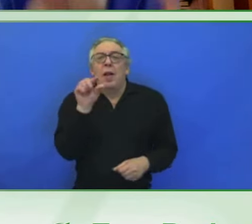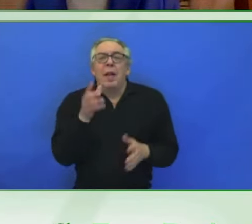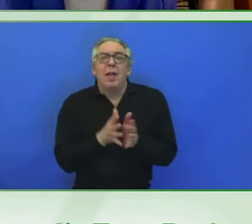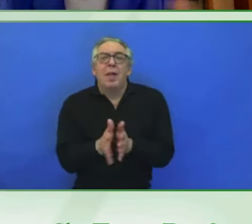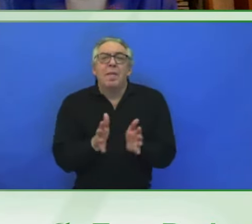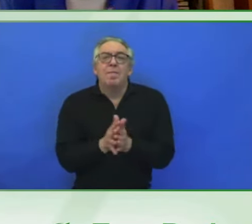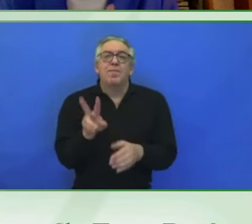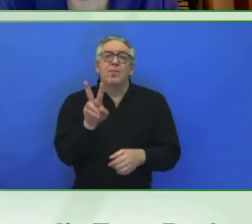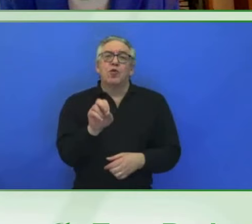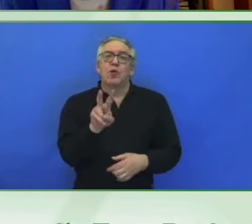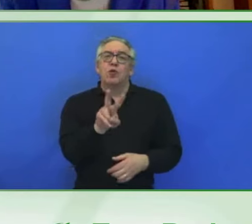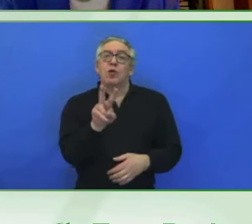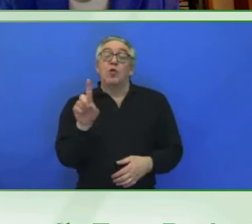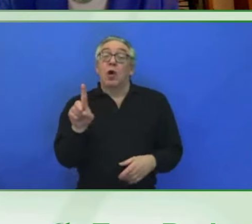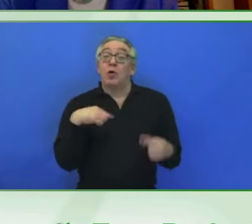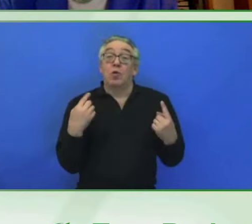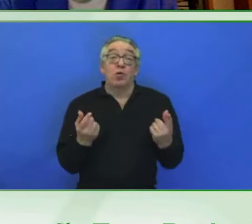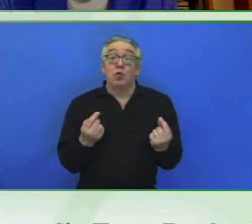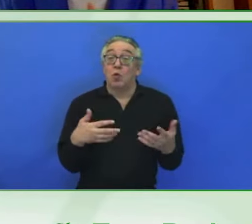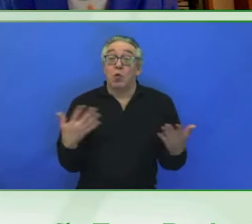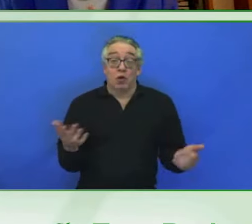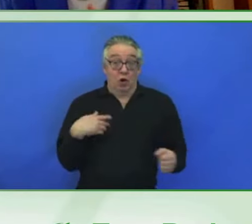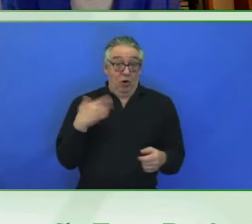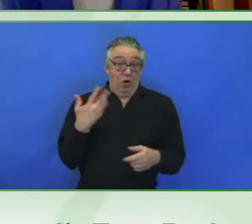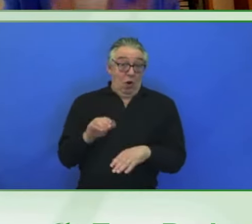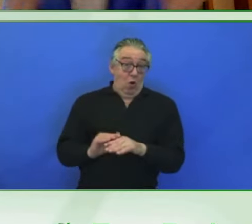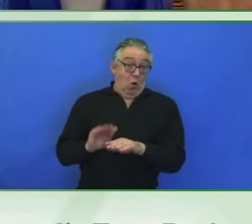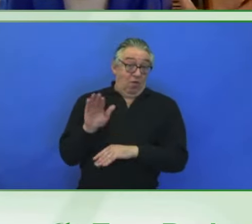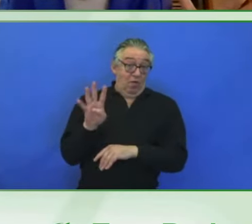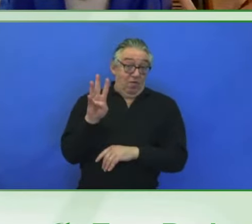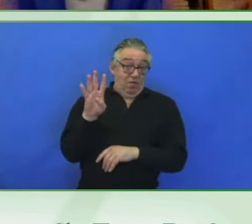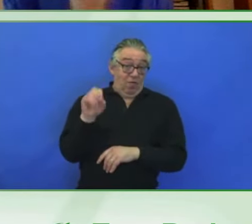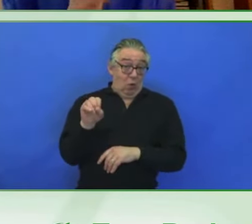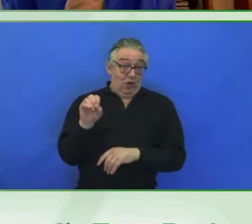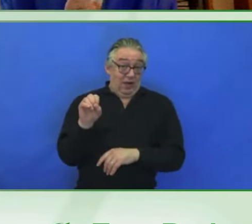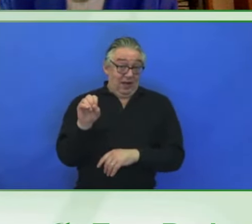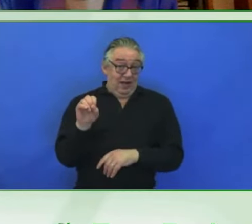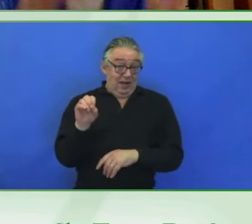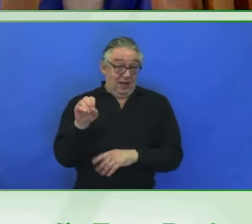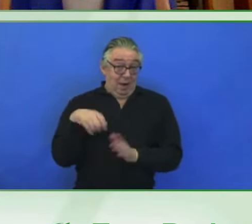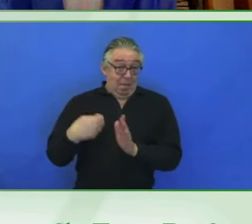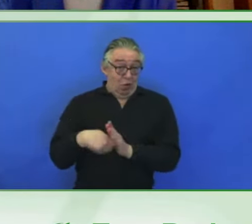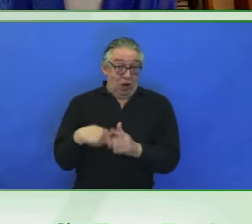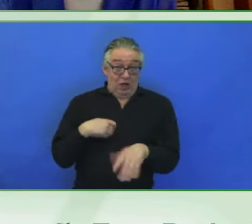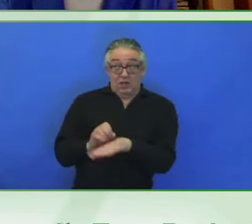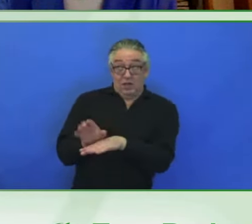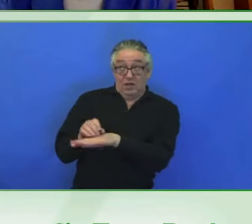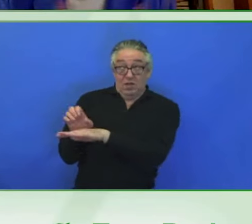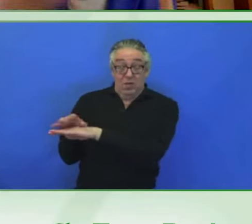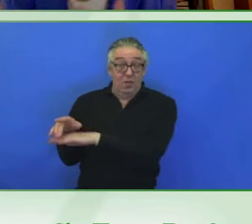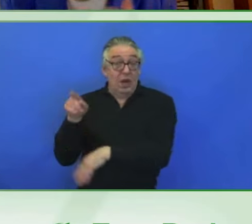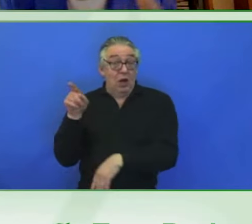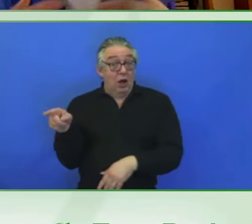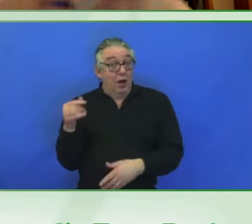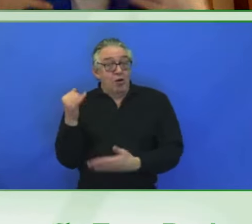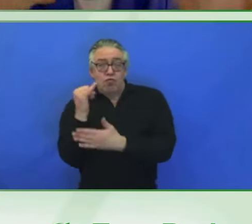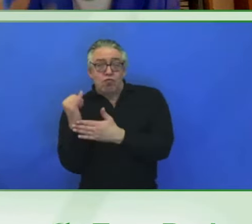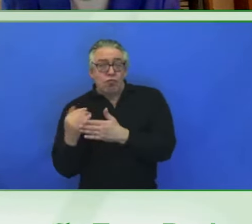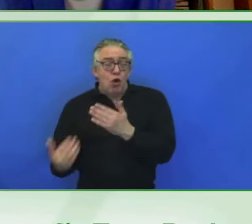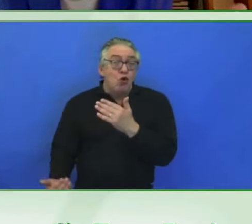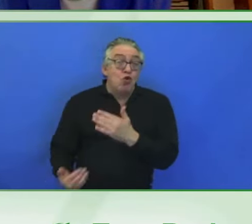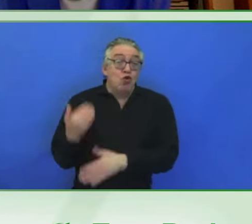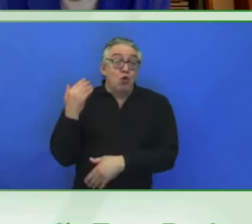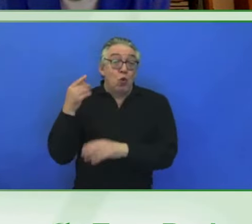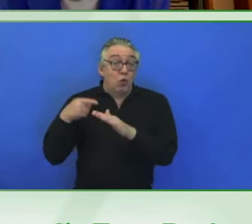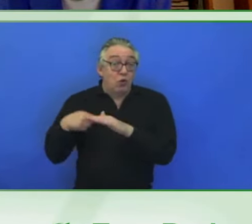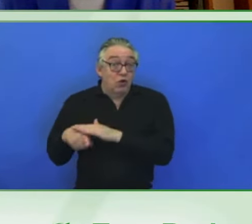projects. This included the design of new tube trains, which is quite exciting. but also things like communication and